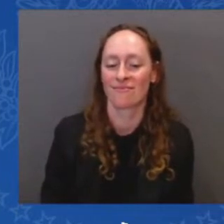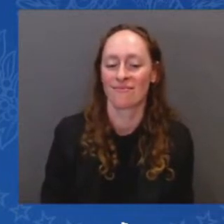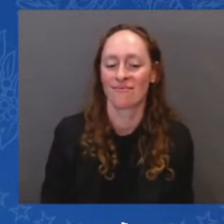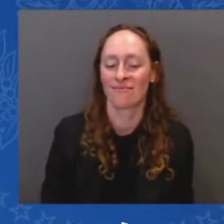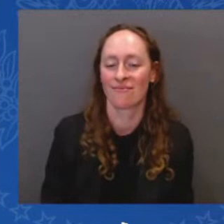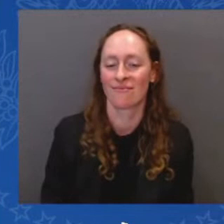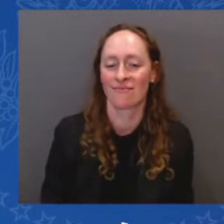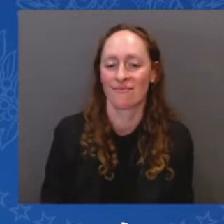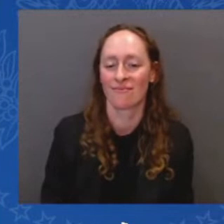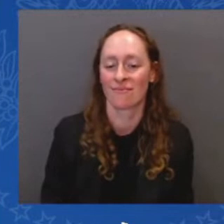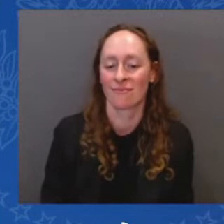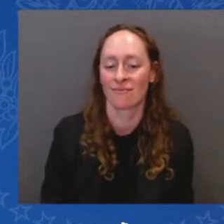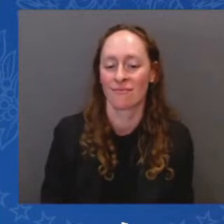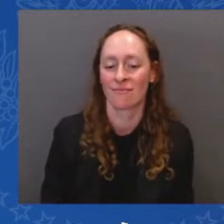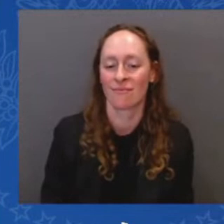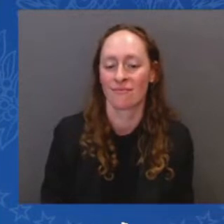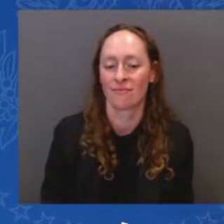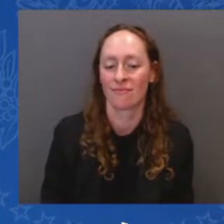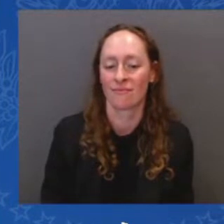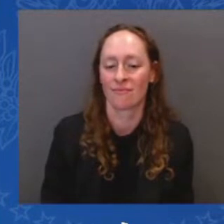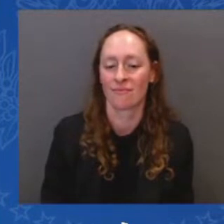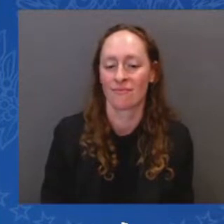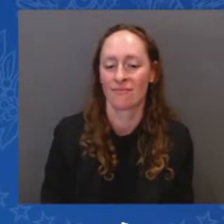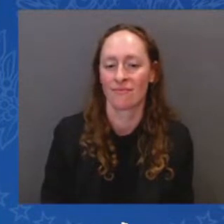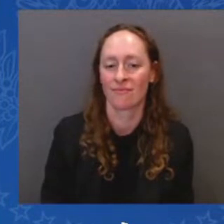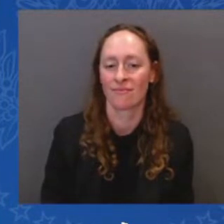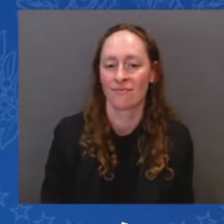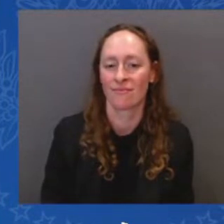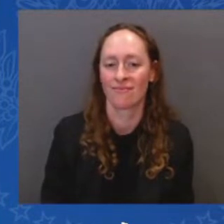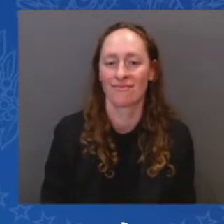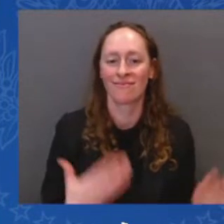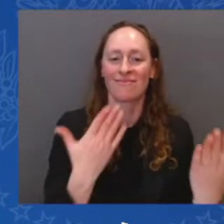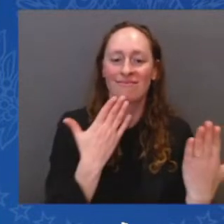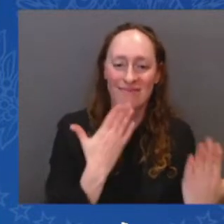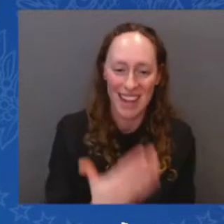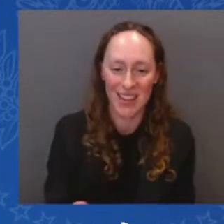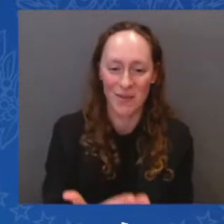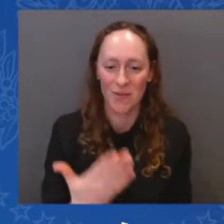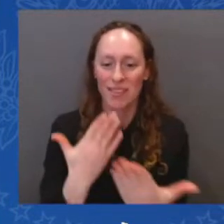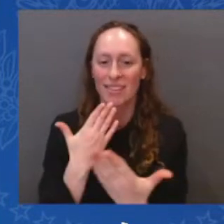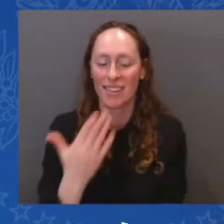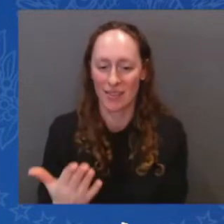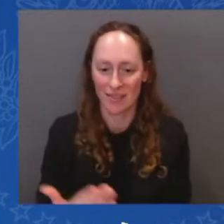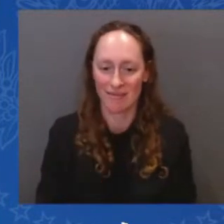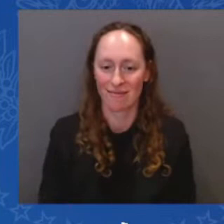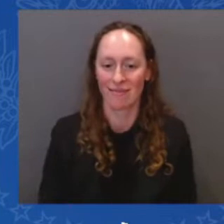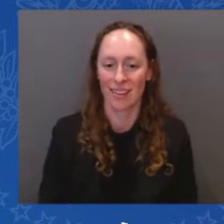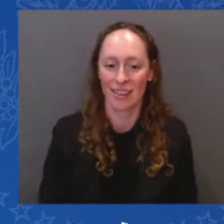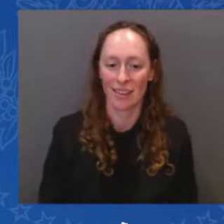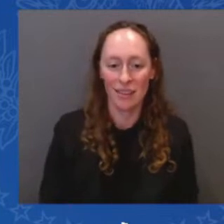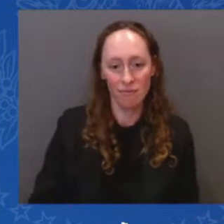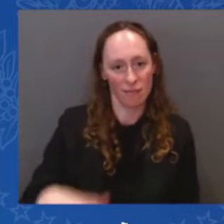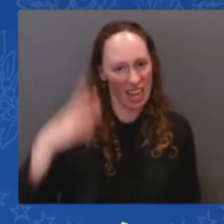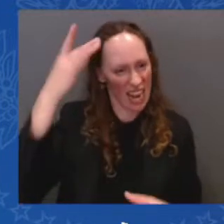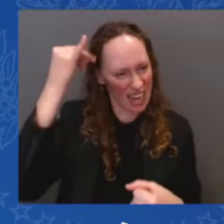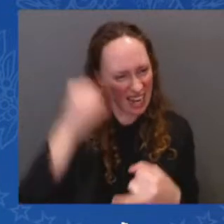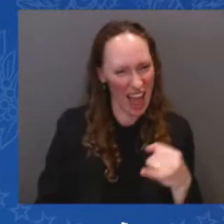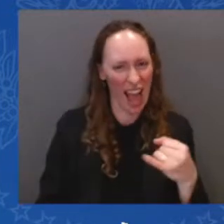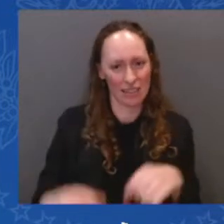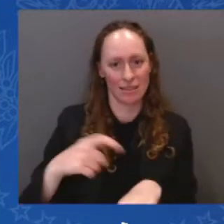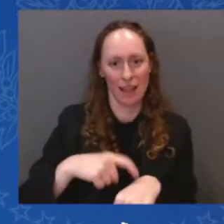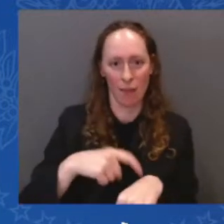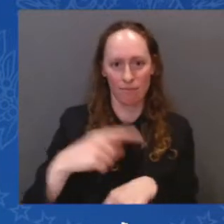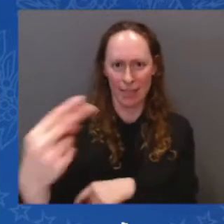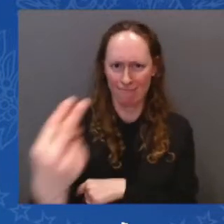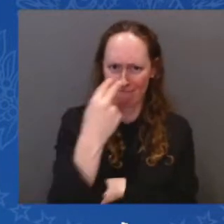Well, thank you all for being here, and this is the last time you'll ever hear me in uniform, so that alone is cause for applause.